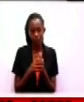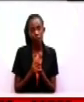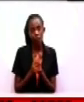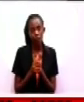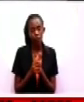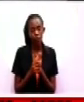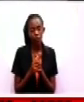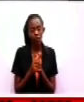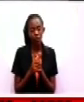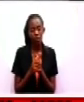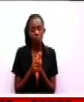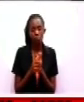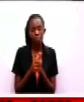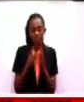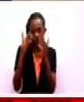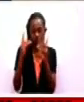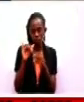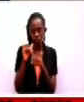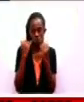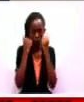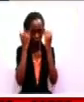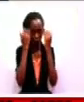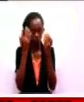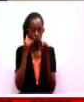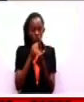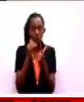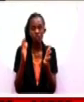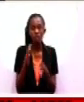hayo kut na uam Huo wa mahakhamidd